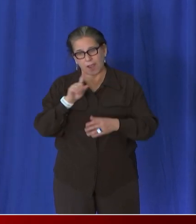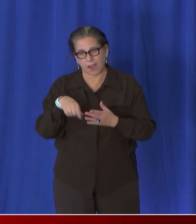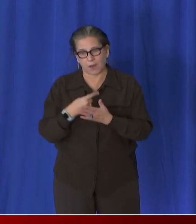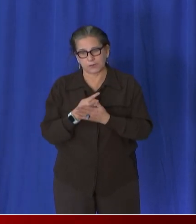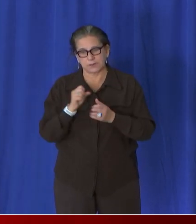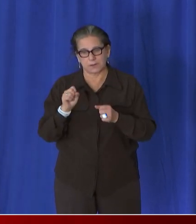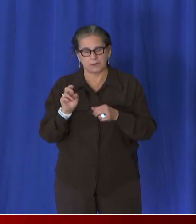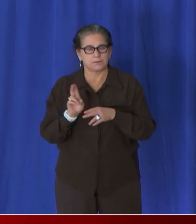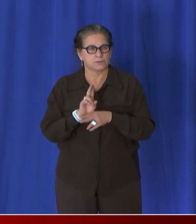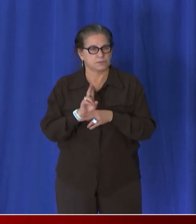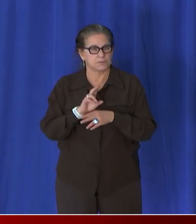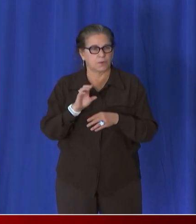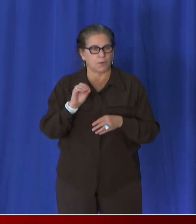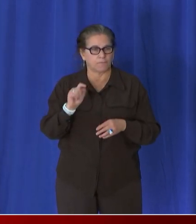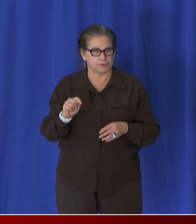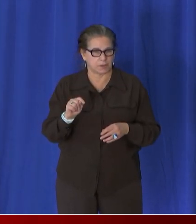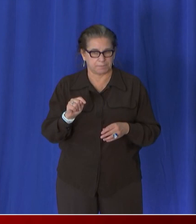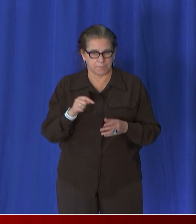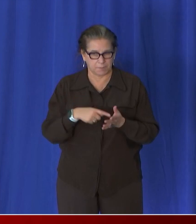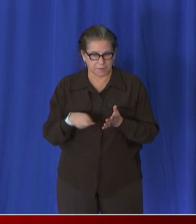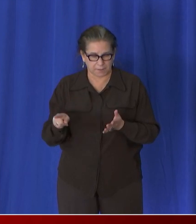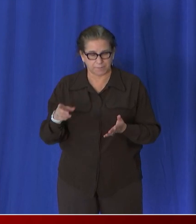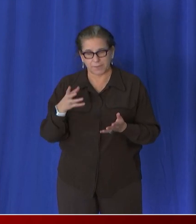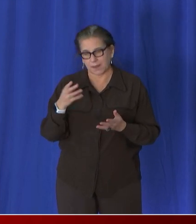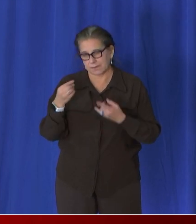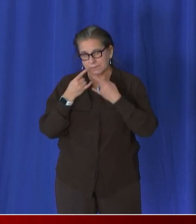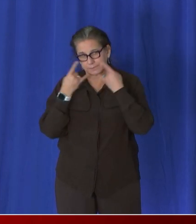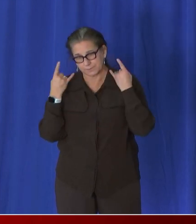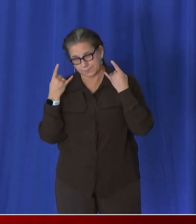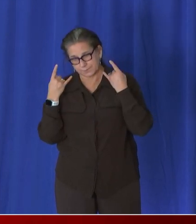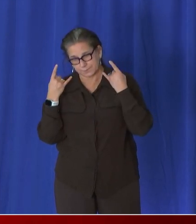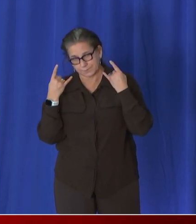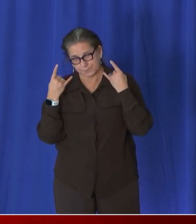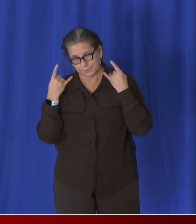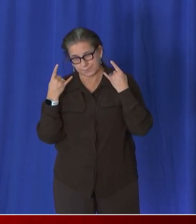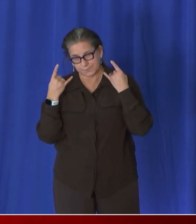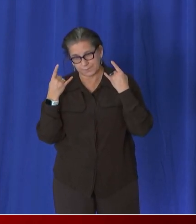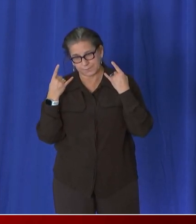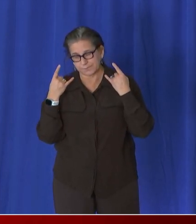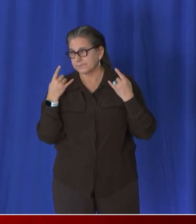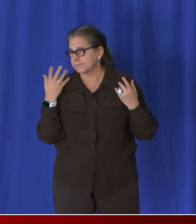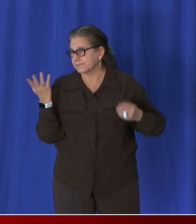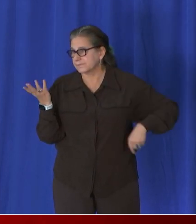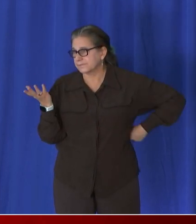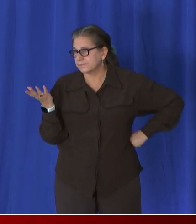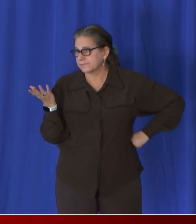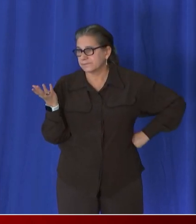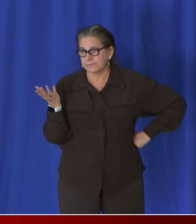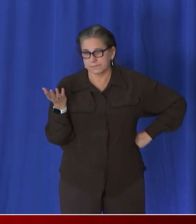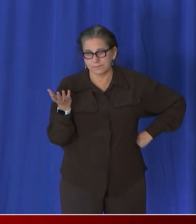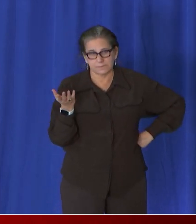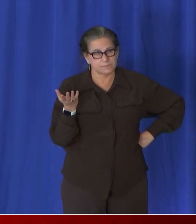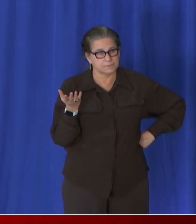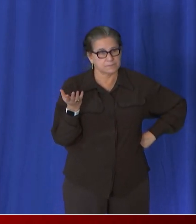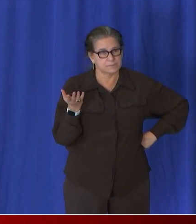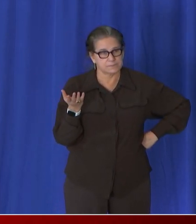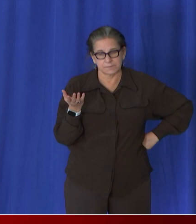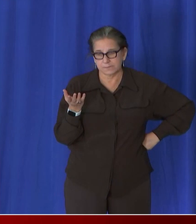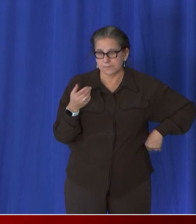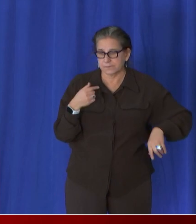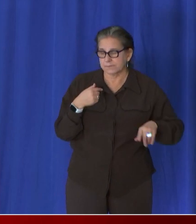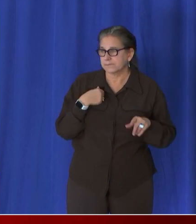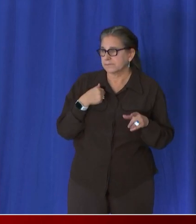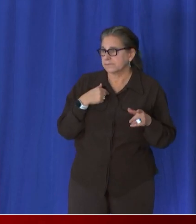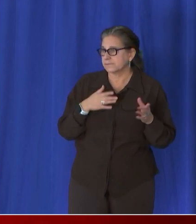Omicron and the 20 months of a lot of work on the part of those members of both agencies, is to update those plans.